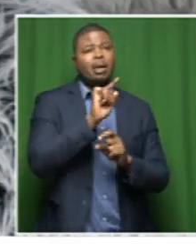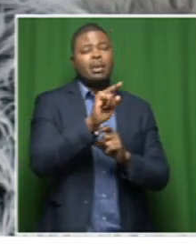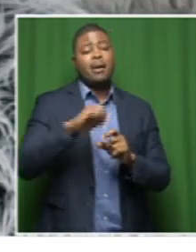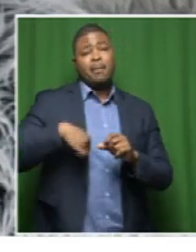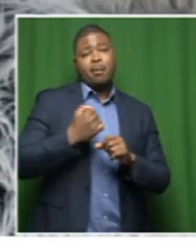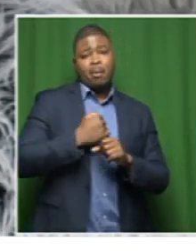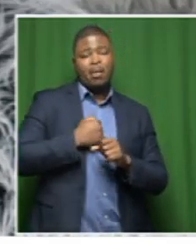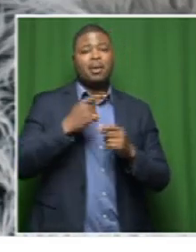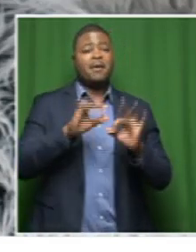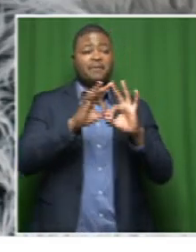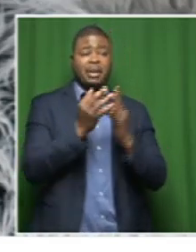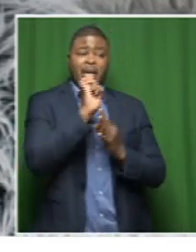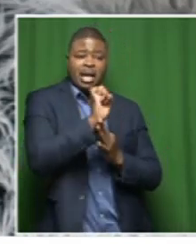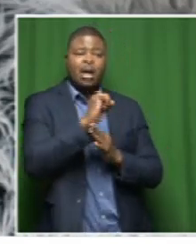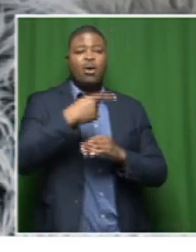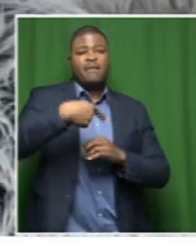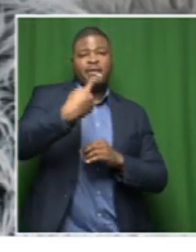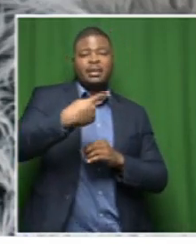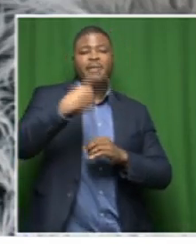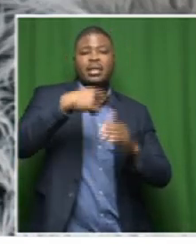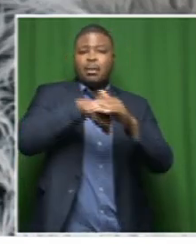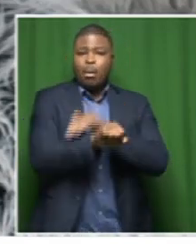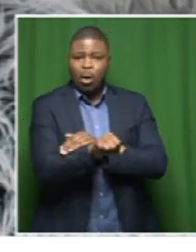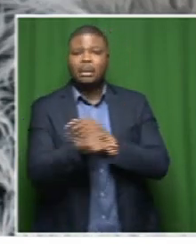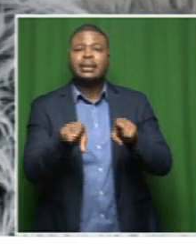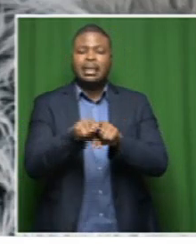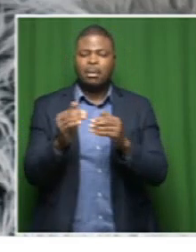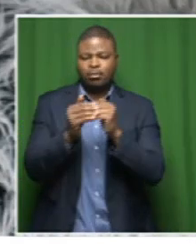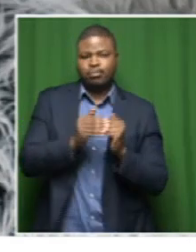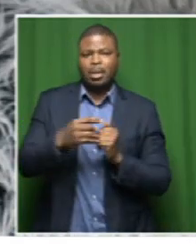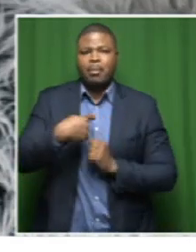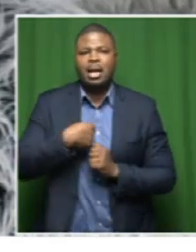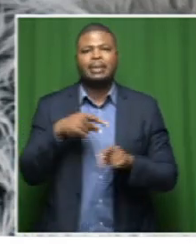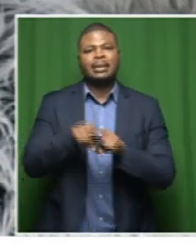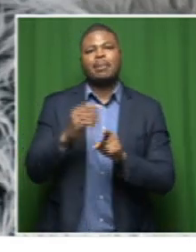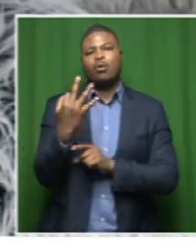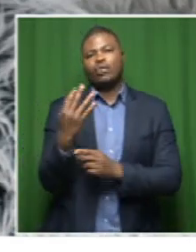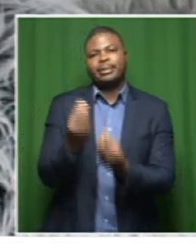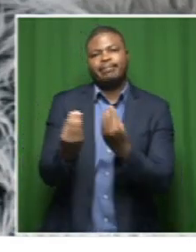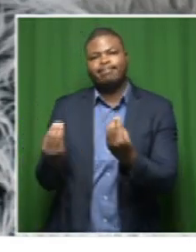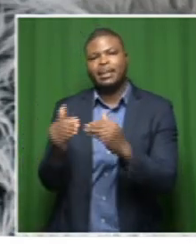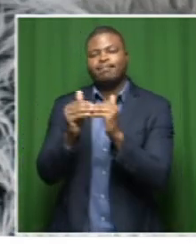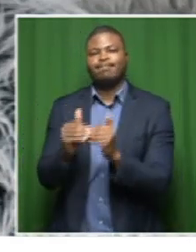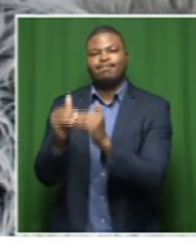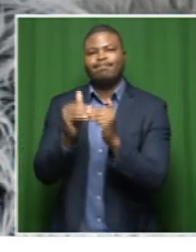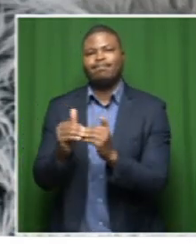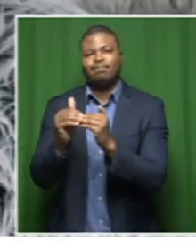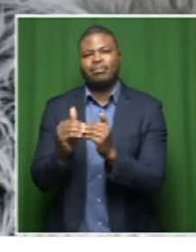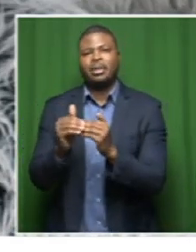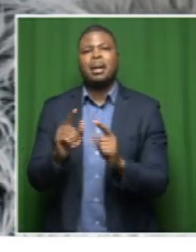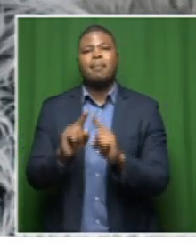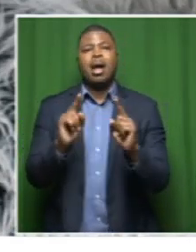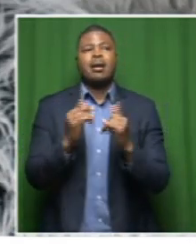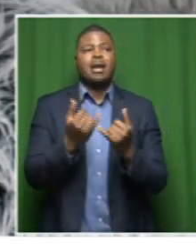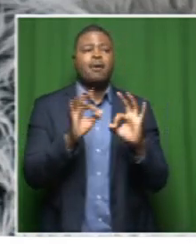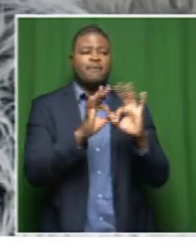the 7 siblings. He was providing for me and my 3 children plus his family. So his family now, they